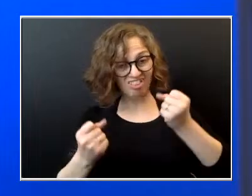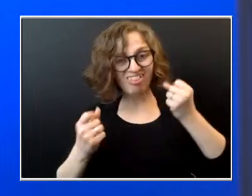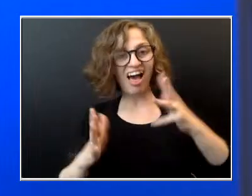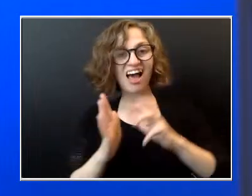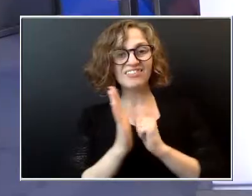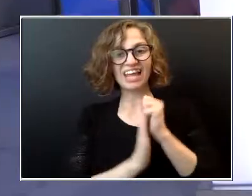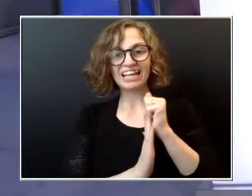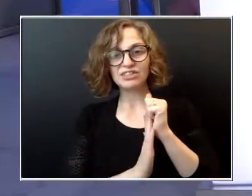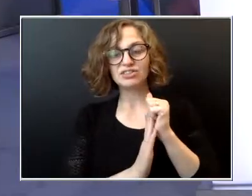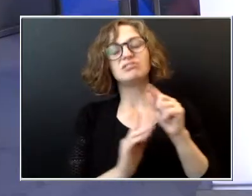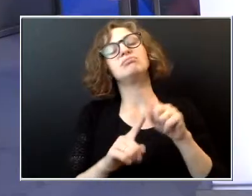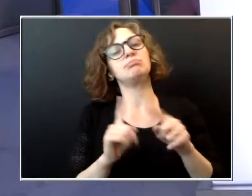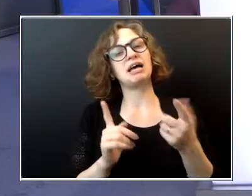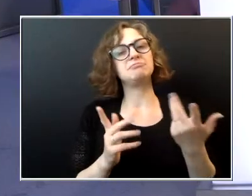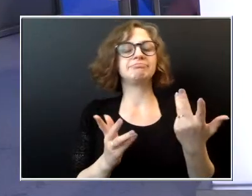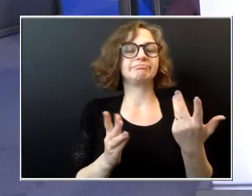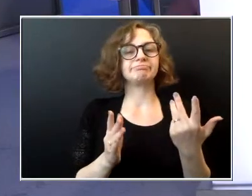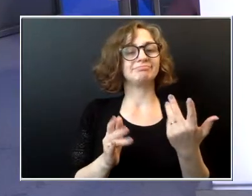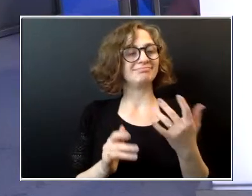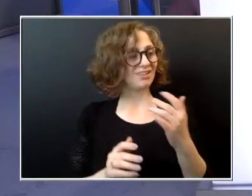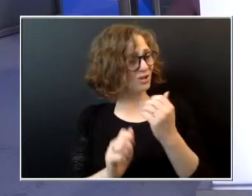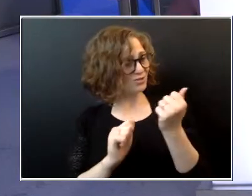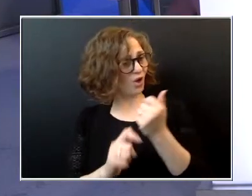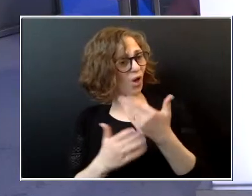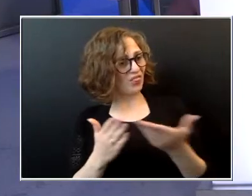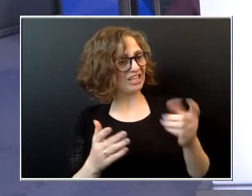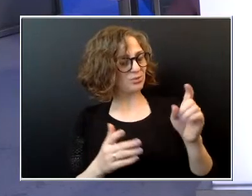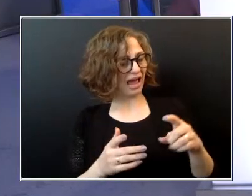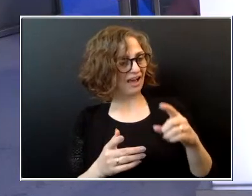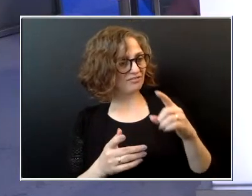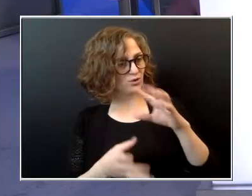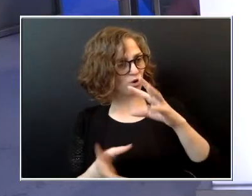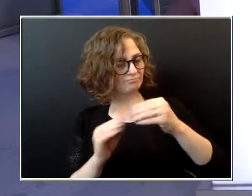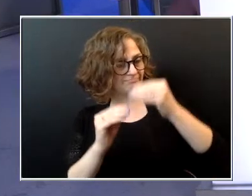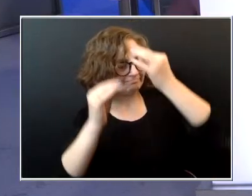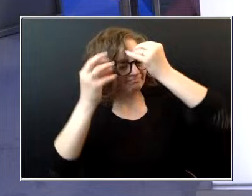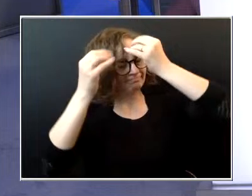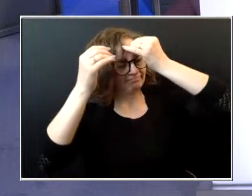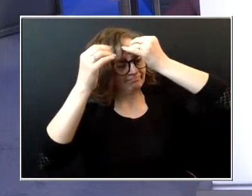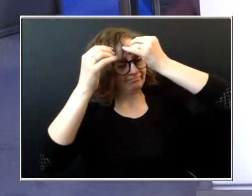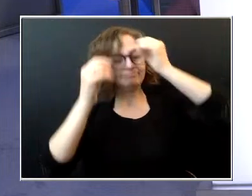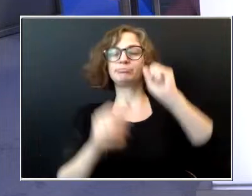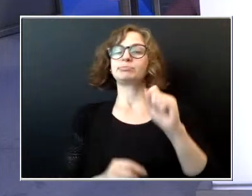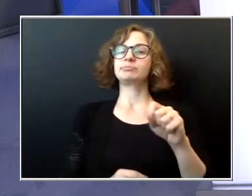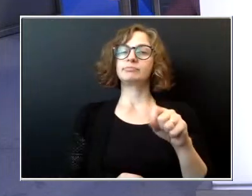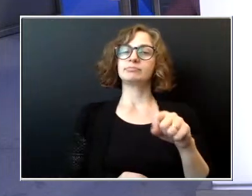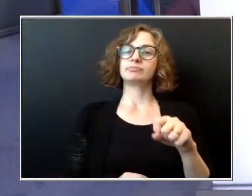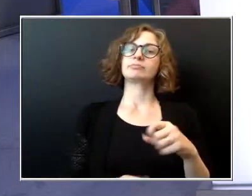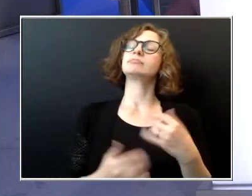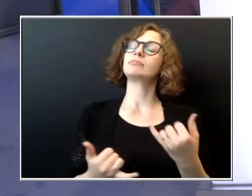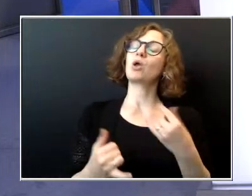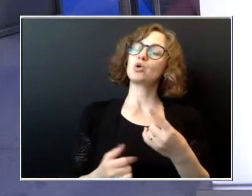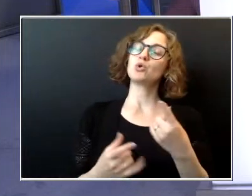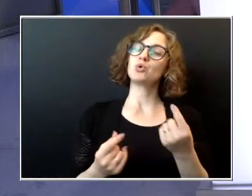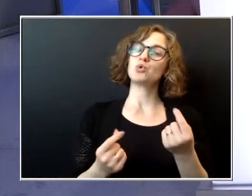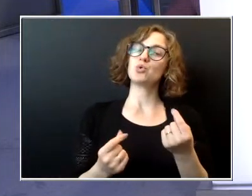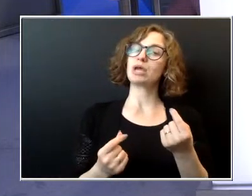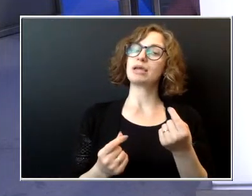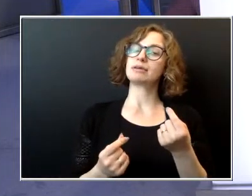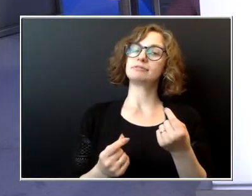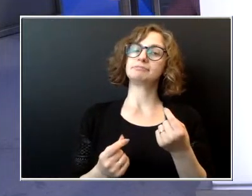But those are all questions you had to think about and consider, though. Yeah. Yeah, it's really important. Now, Shabana, are you doing anything to help us know that we're going to have